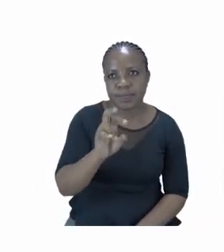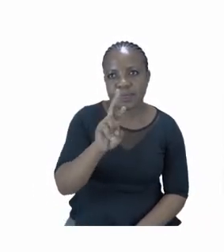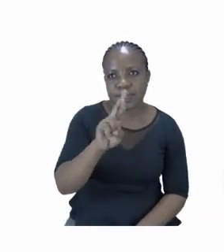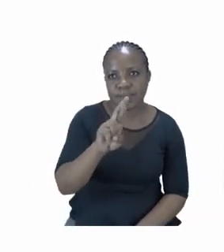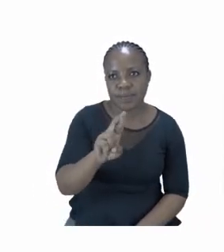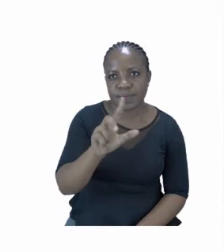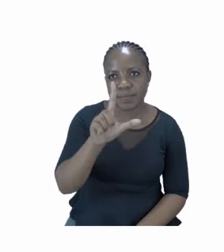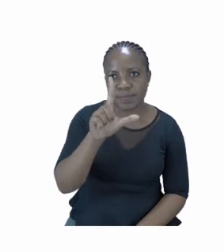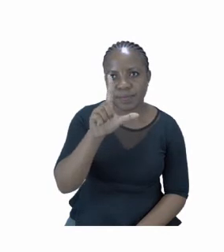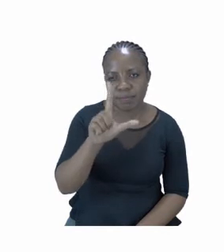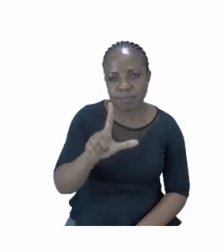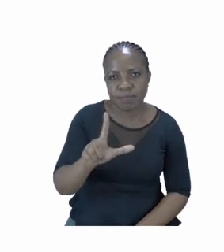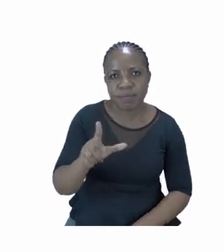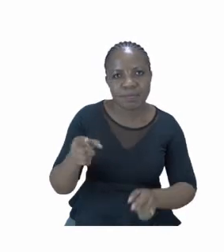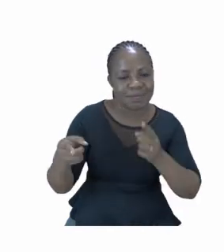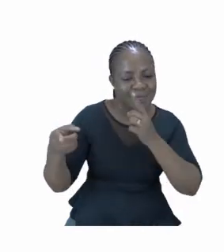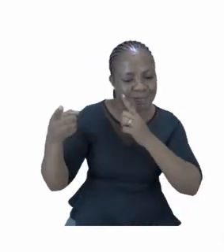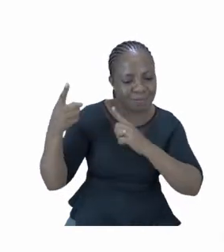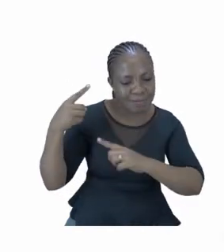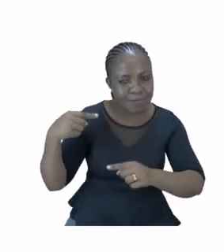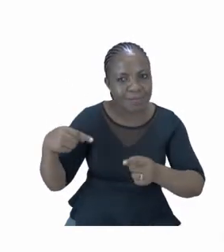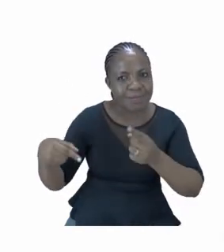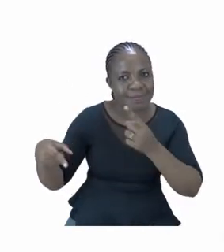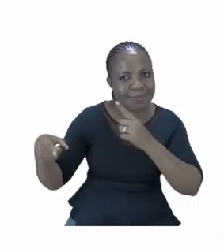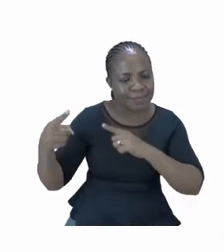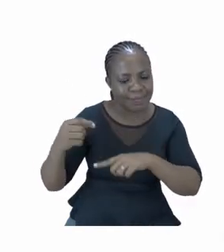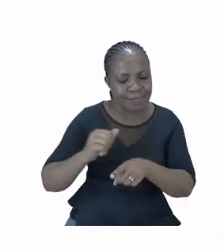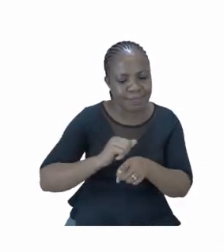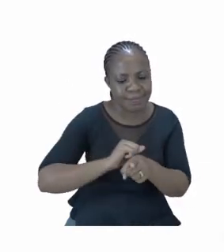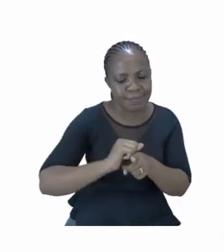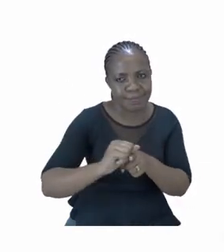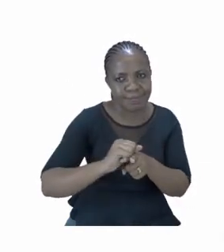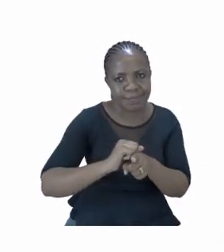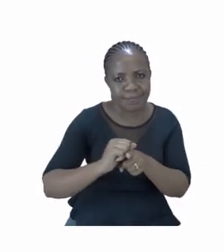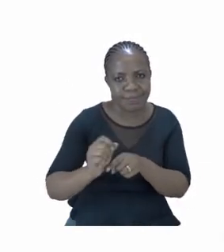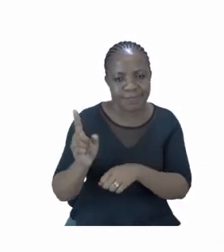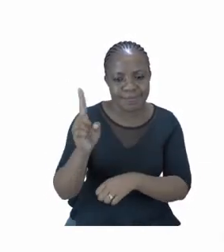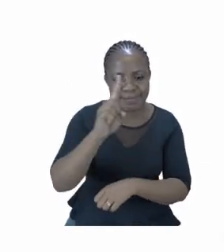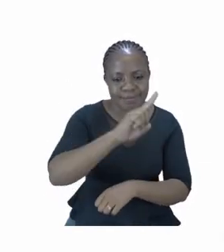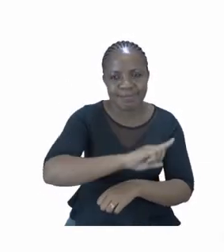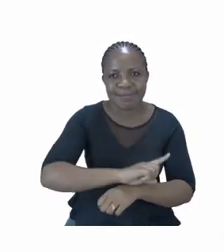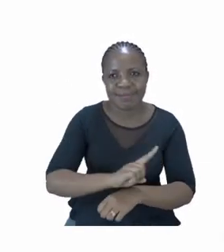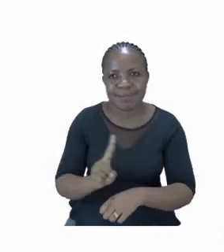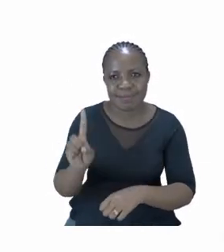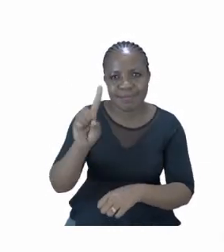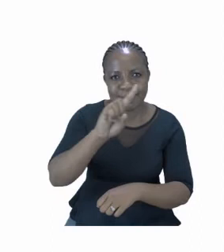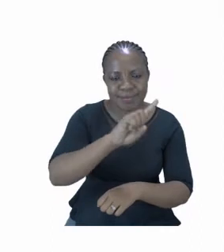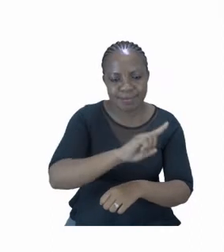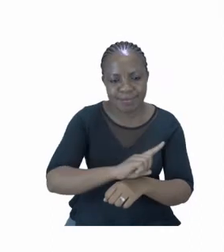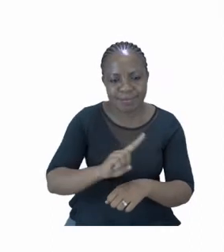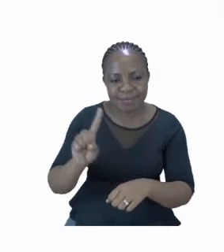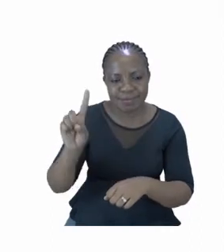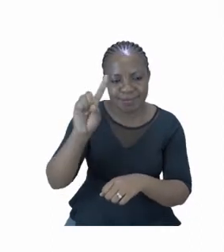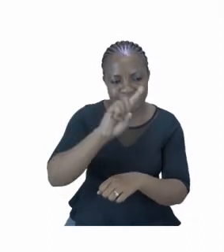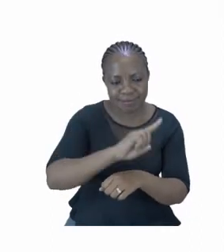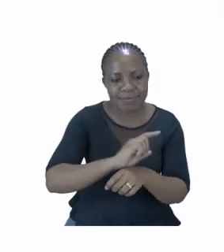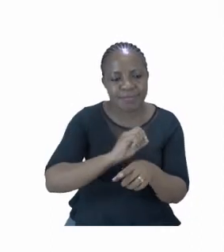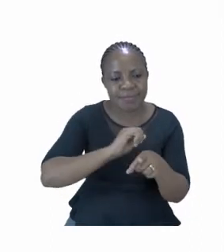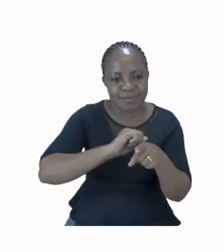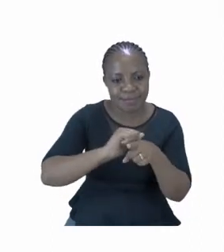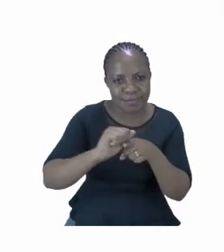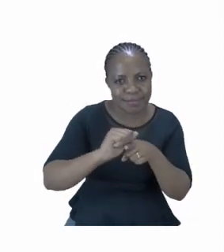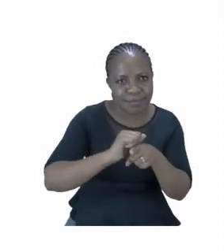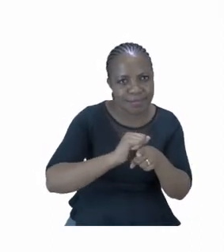to read these words every day. You can even point where you can see the